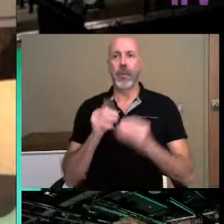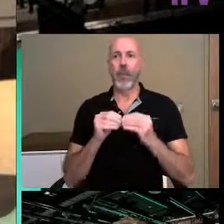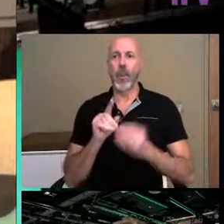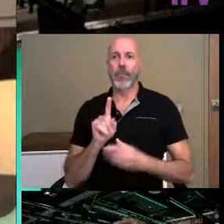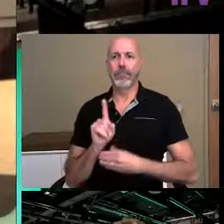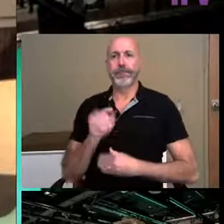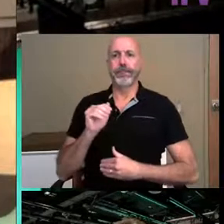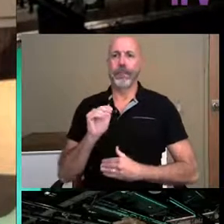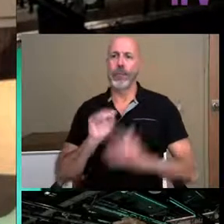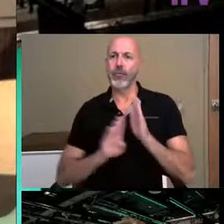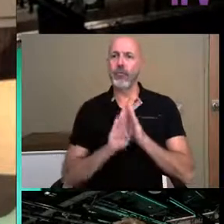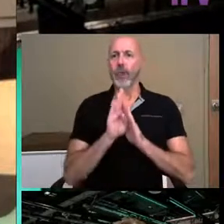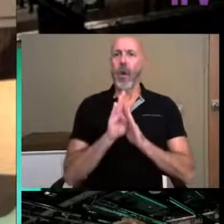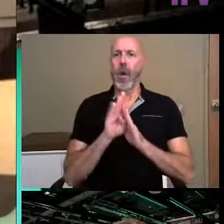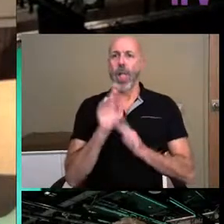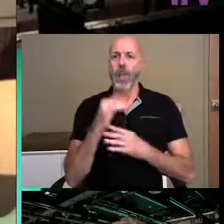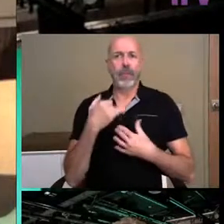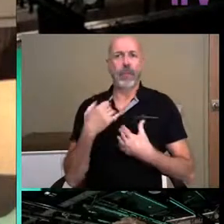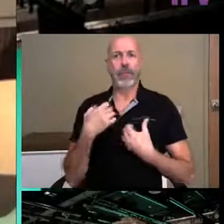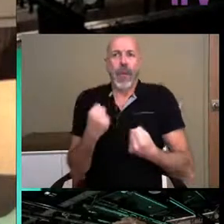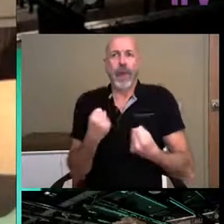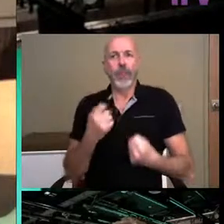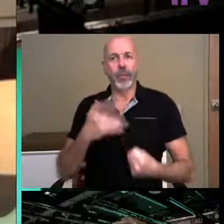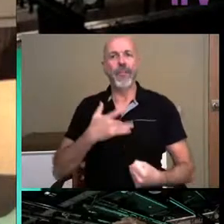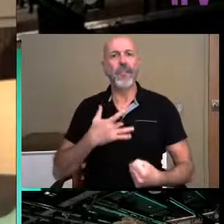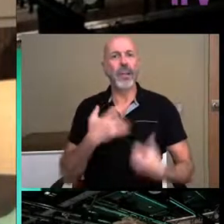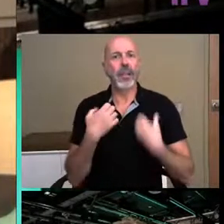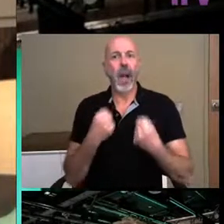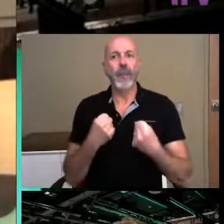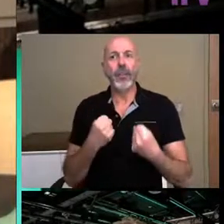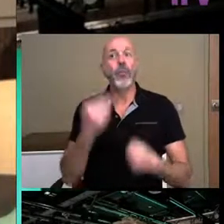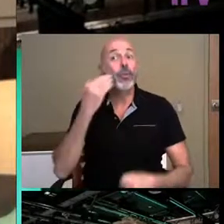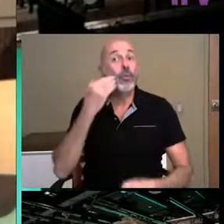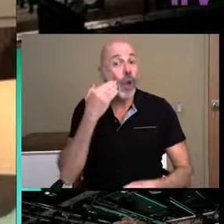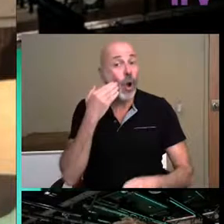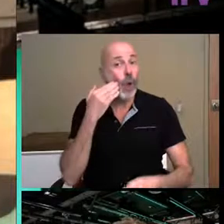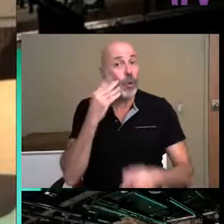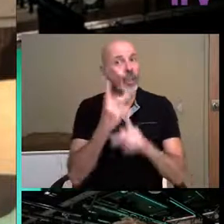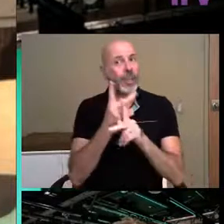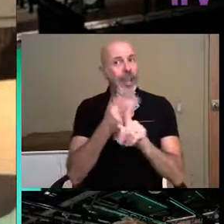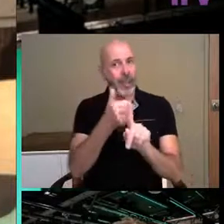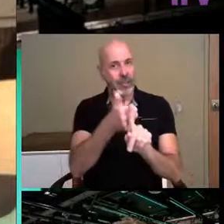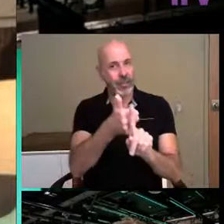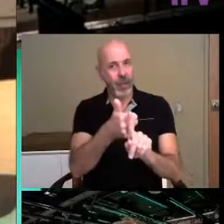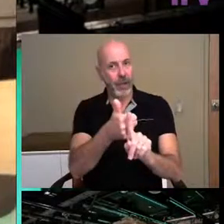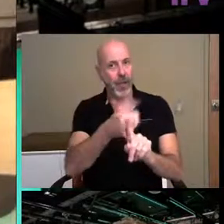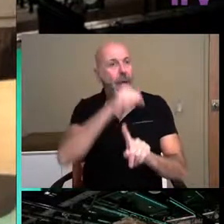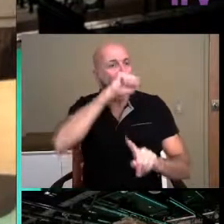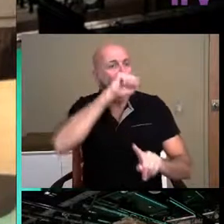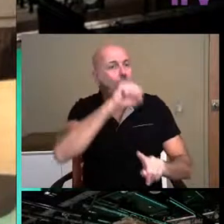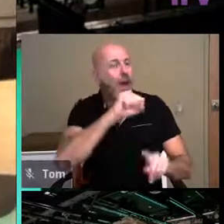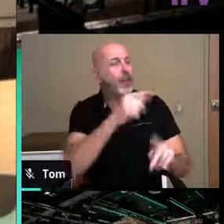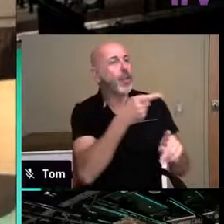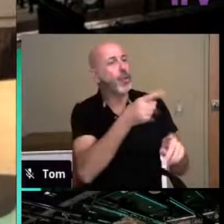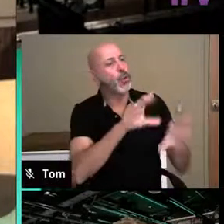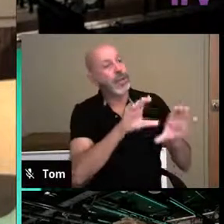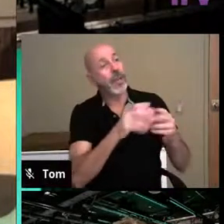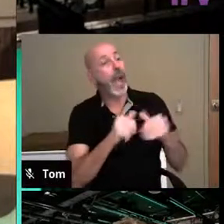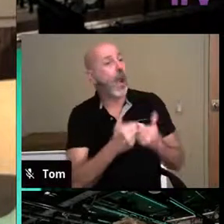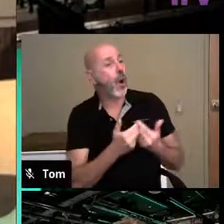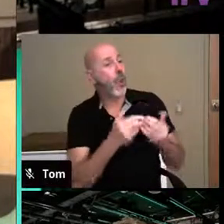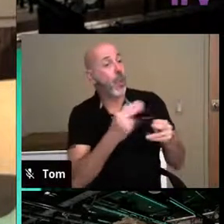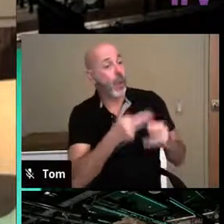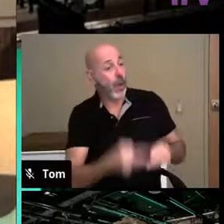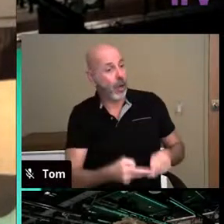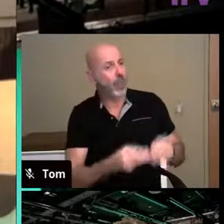differently when you have the confidence to know that you're taking care of yourself. So I love that you did it with weight loss and you did it with food and all